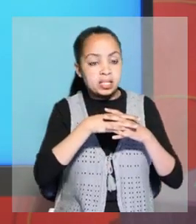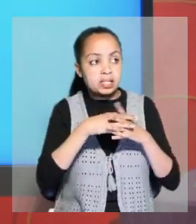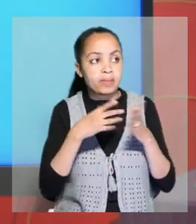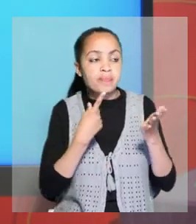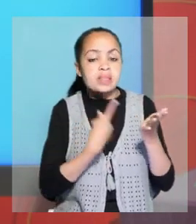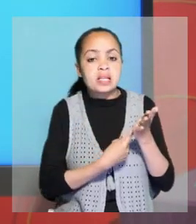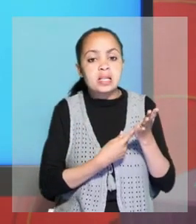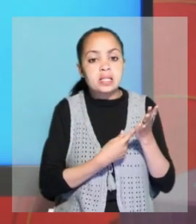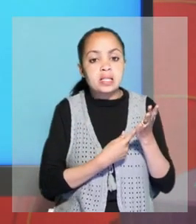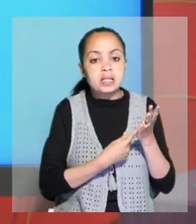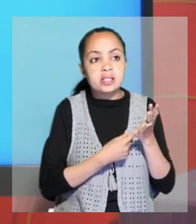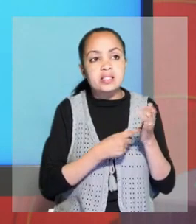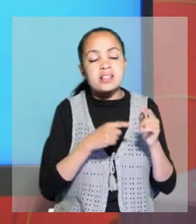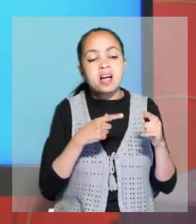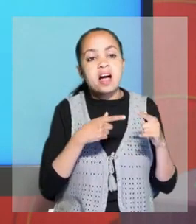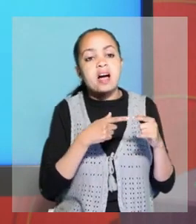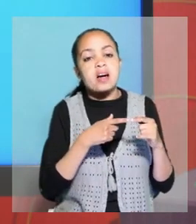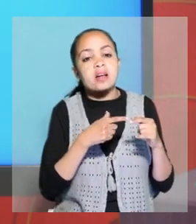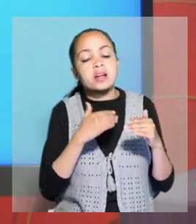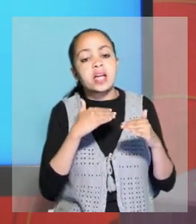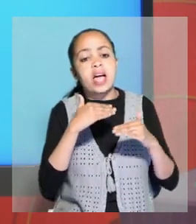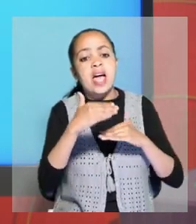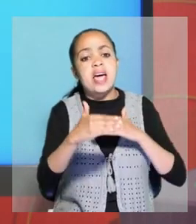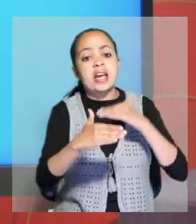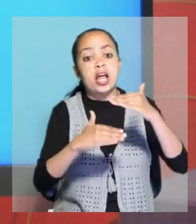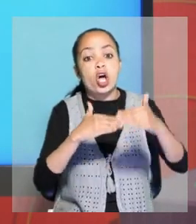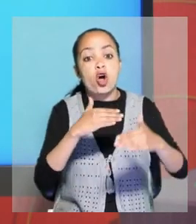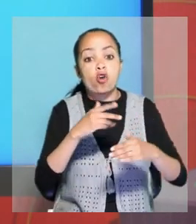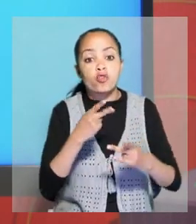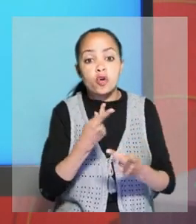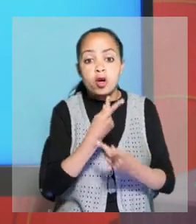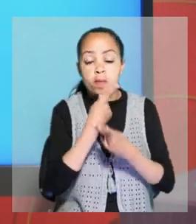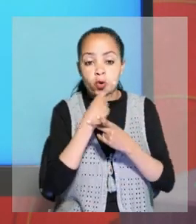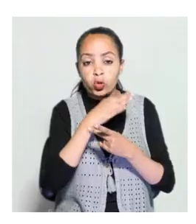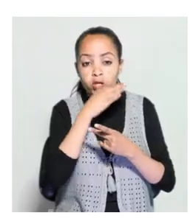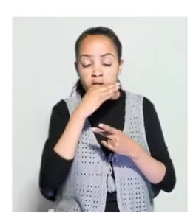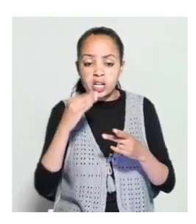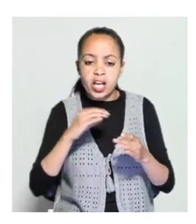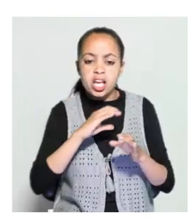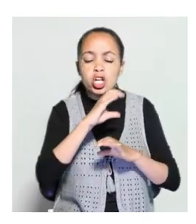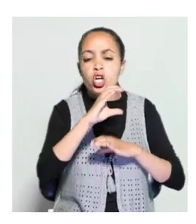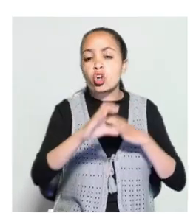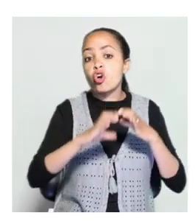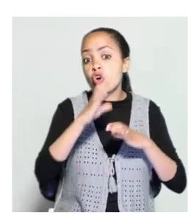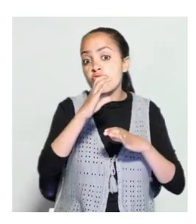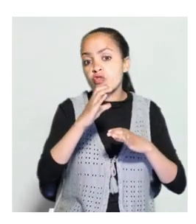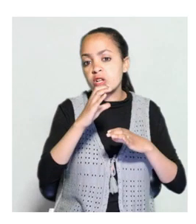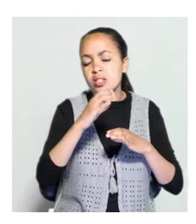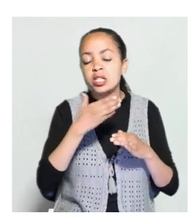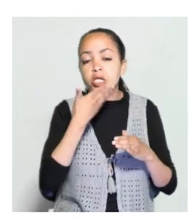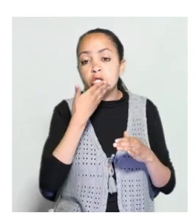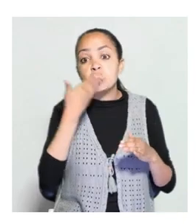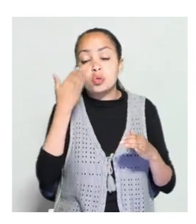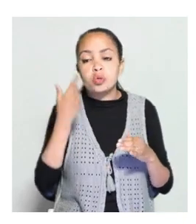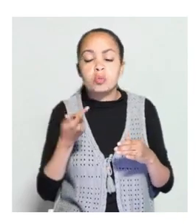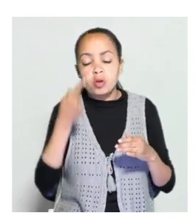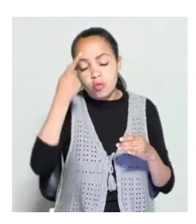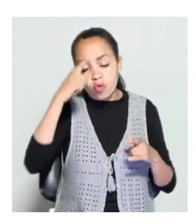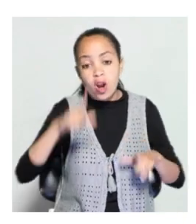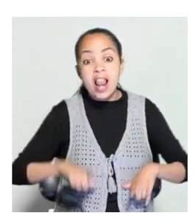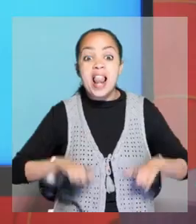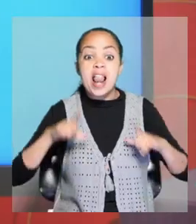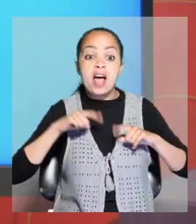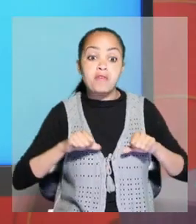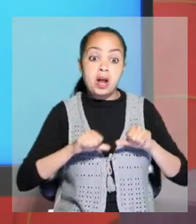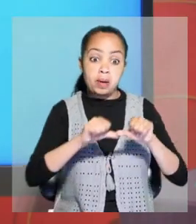is an array of protein in the chlorophyll molecule which is suited for light harvesting